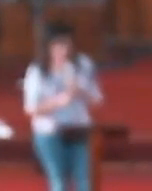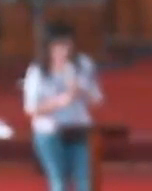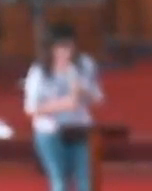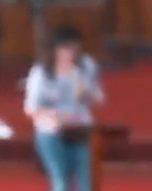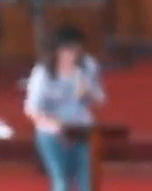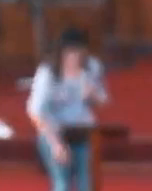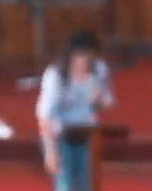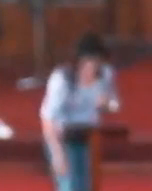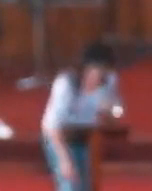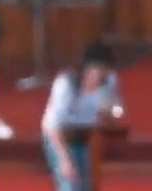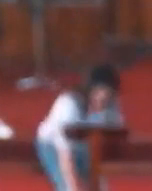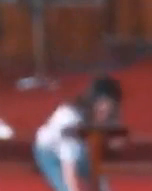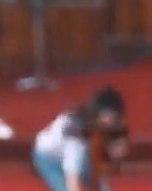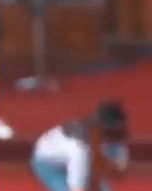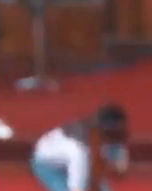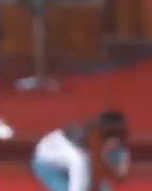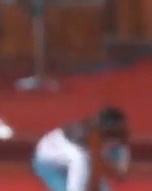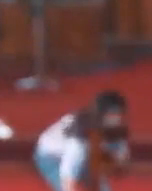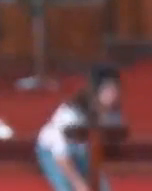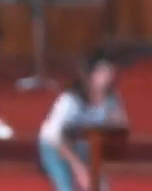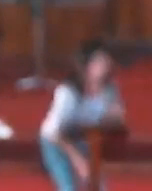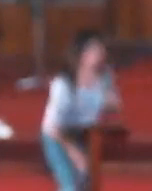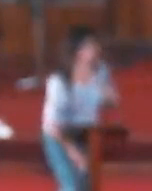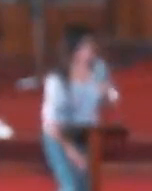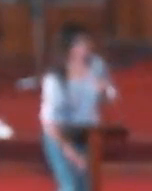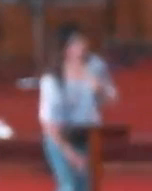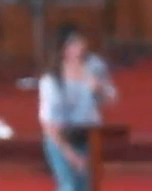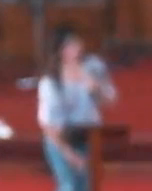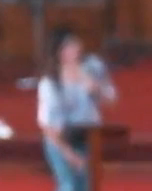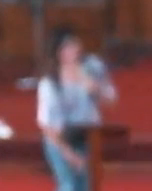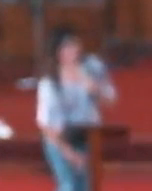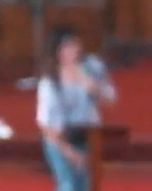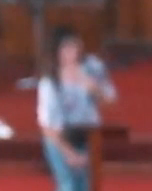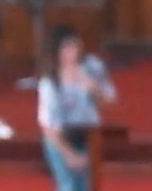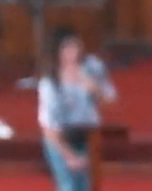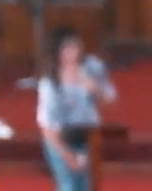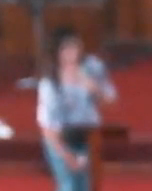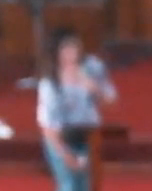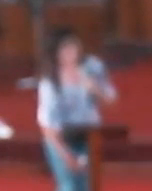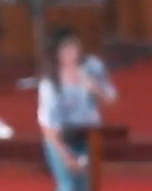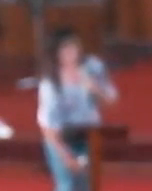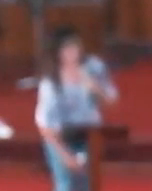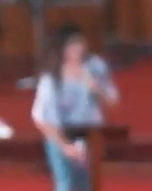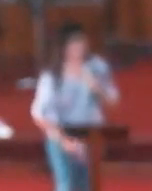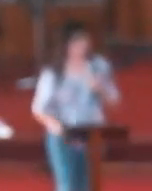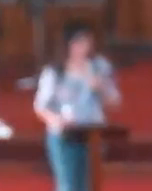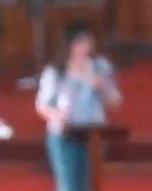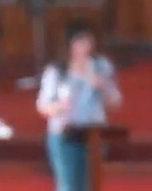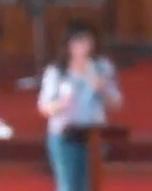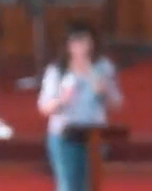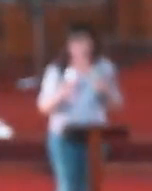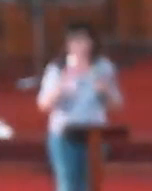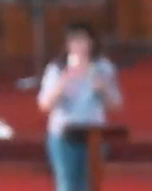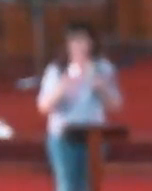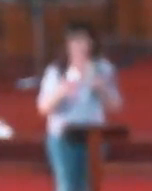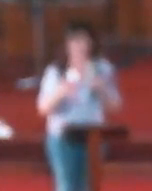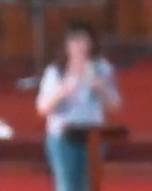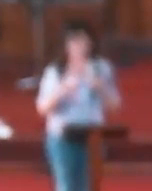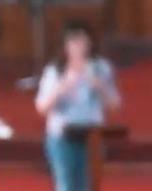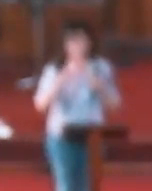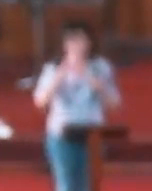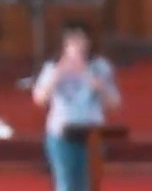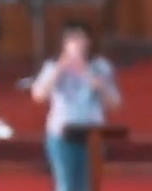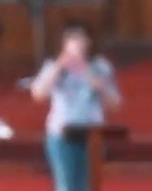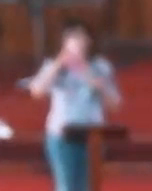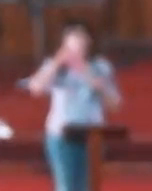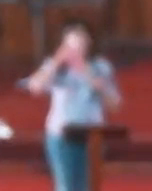dice, ay, estos discípulos faltos de fe. On the Lord. And then Jesus says, all these disciples of little faith. Y entonces